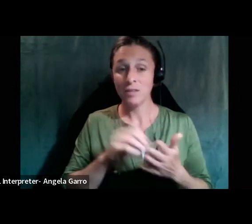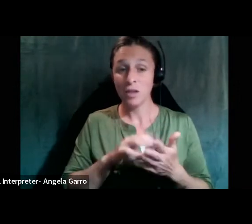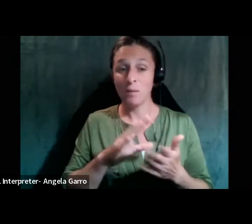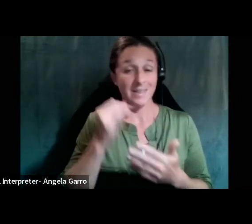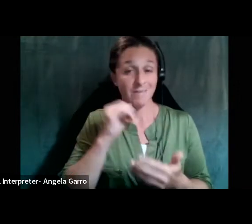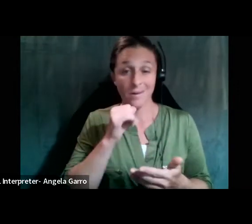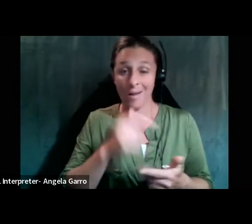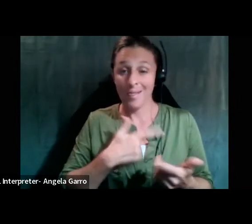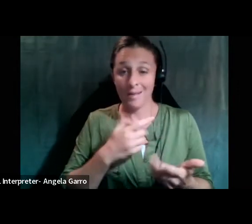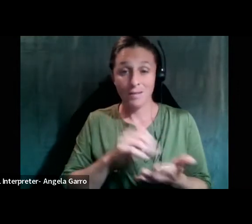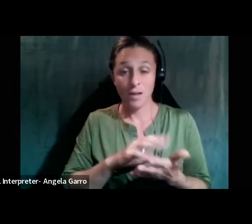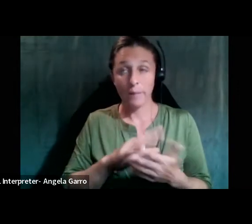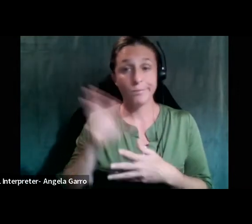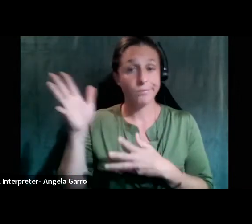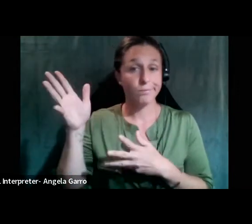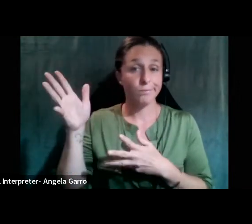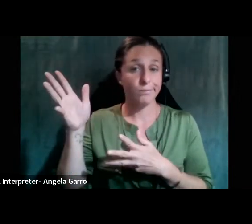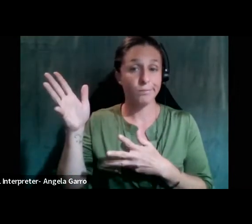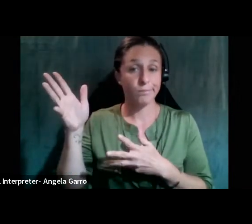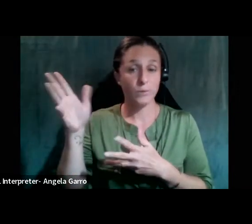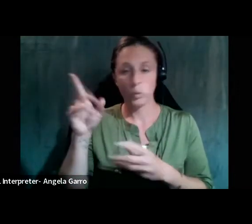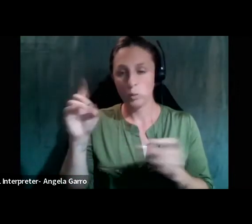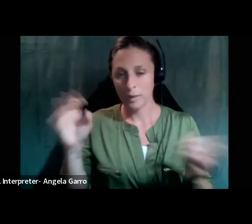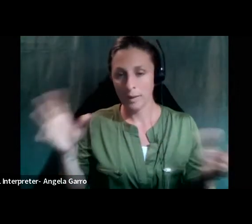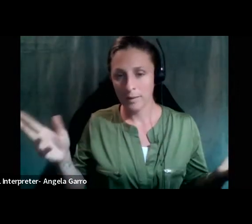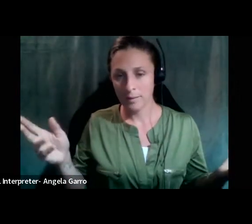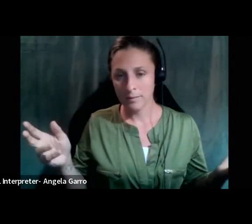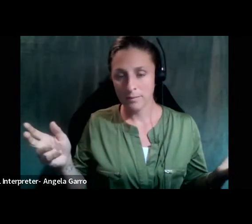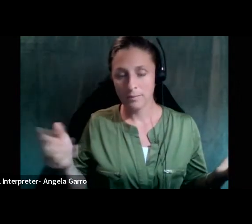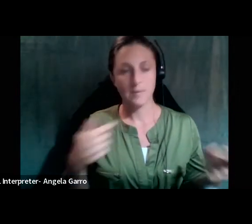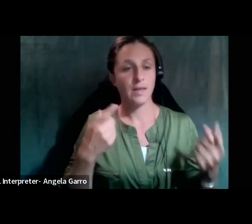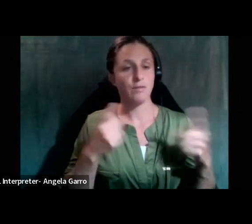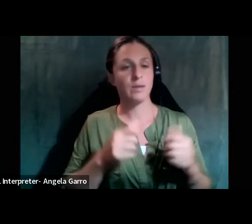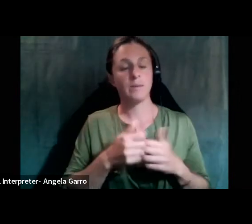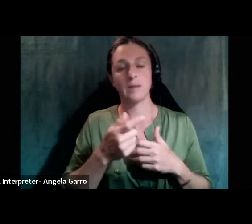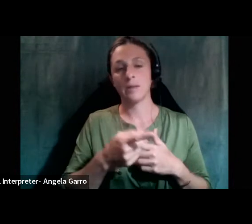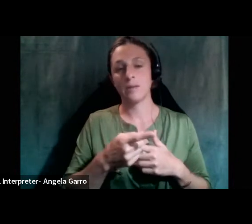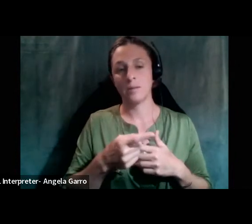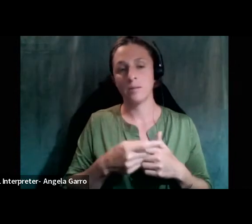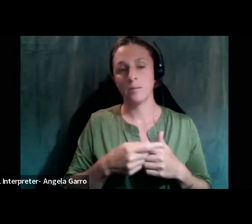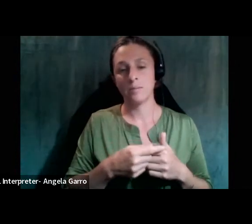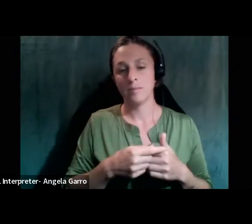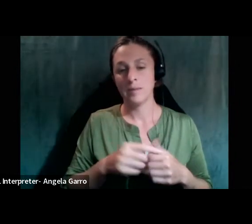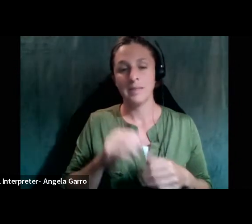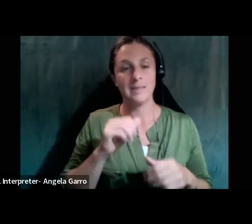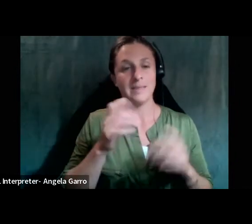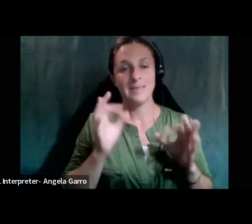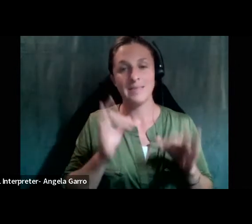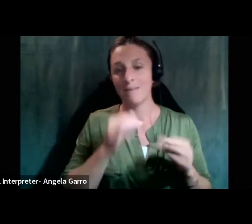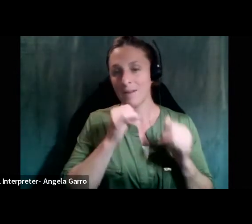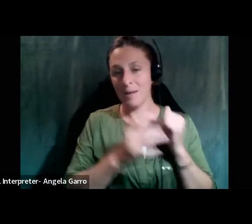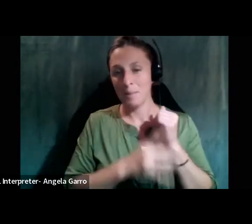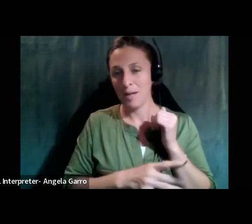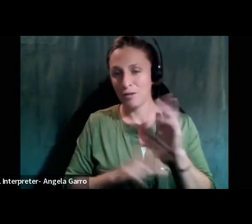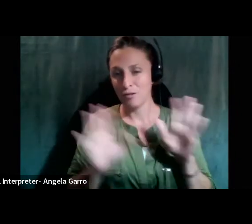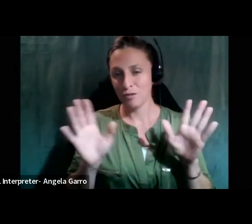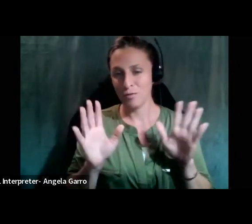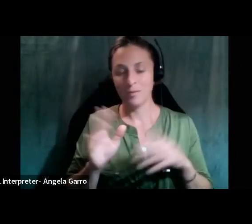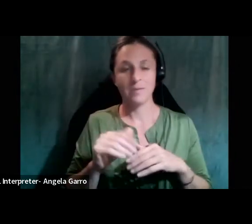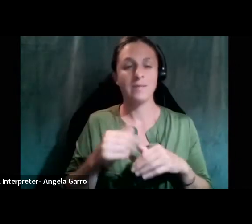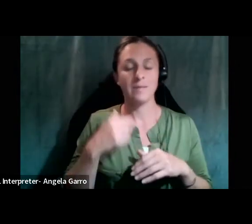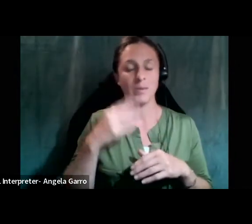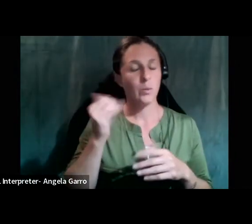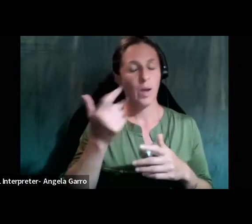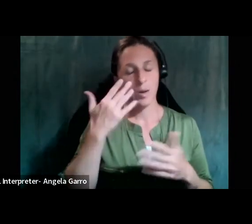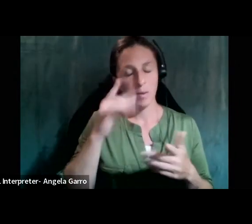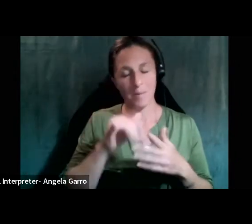living document, it just sits somewhere. Yeah. It's going to do nothing. I know. I was just agree with you. I was just getting Yeah, the education. definitely not a binder chuckle and about not a really a binder book. thing. Yeah. 'Cause we all know about